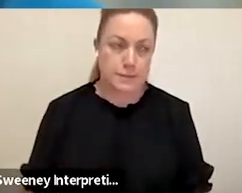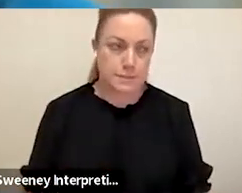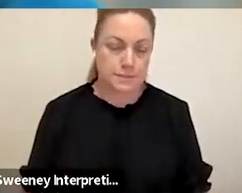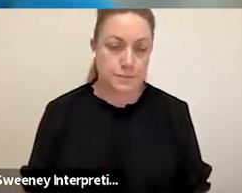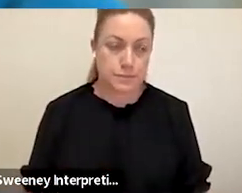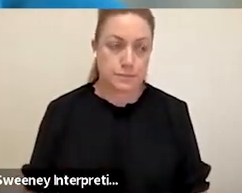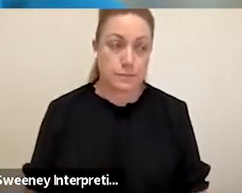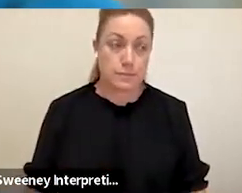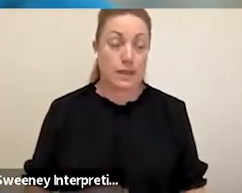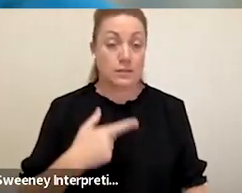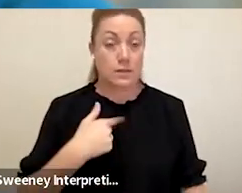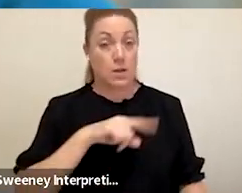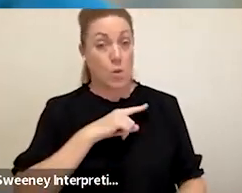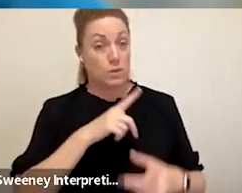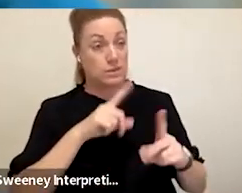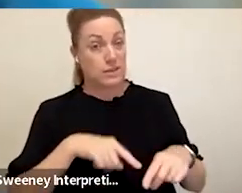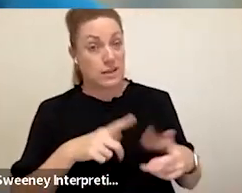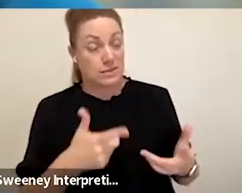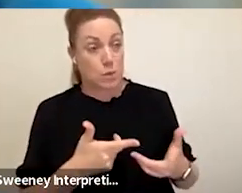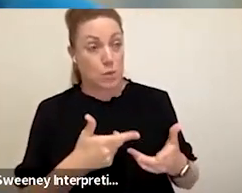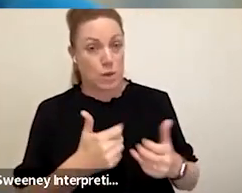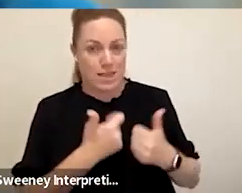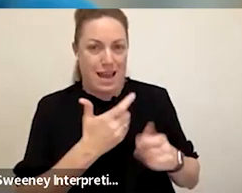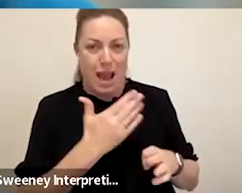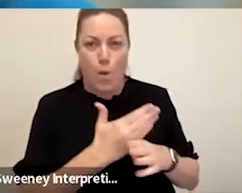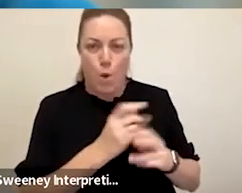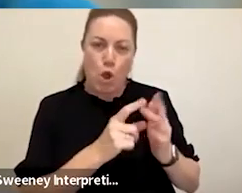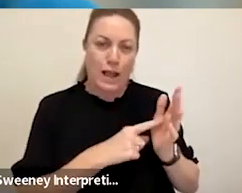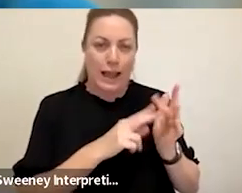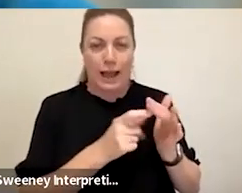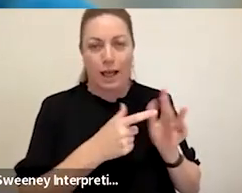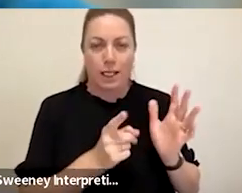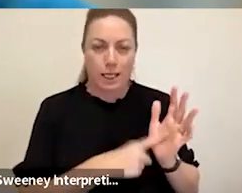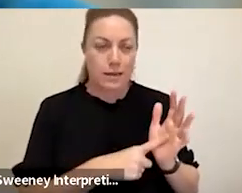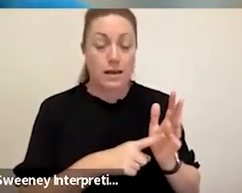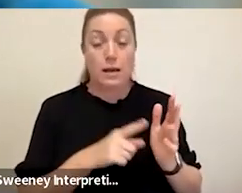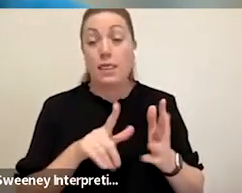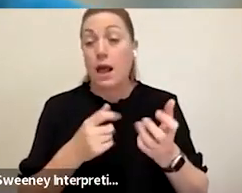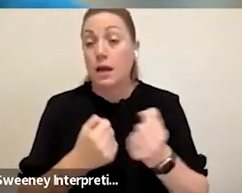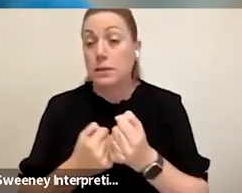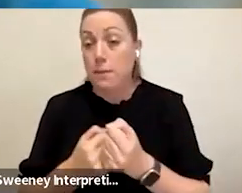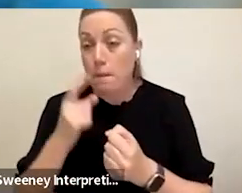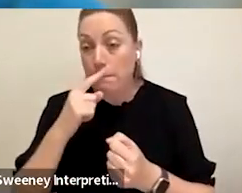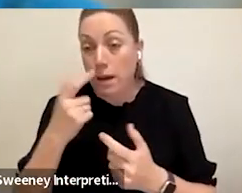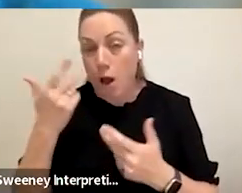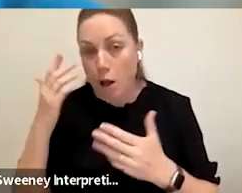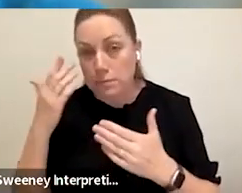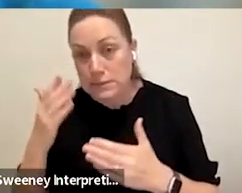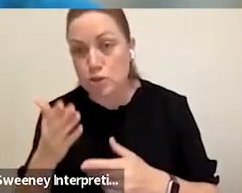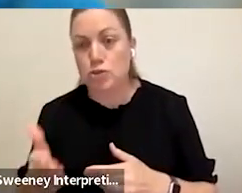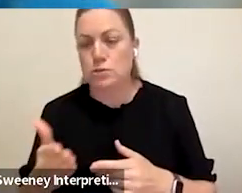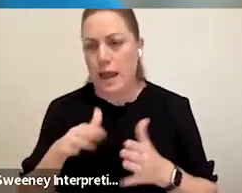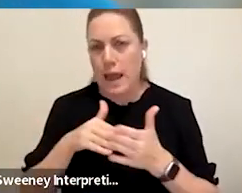started with clinical because it was where we were, but we've also started to help people in our supported accommodation homes as well. understand